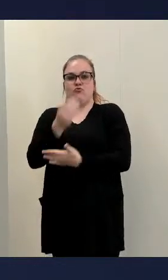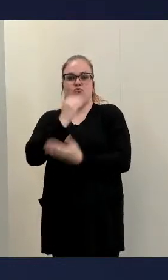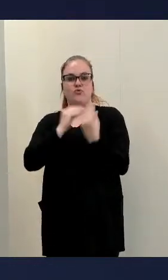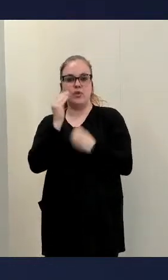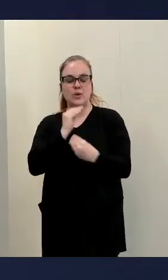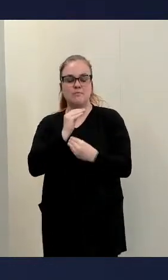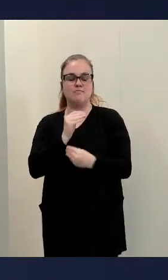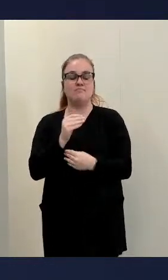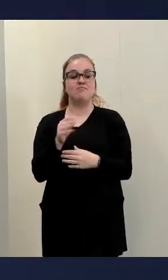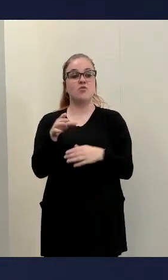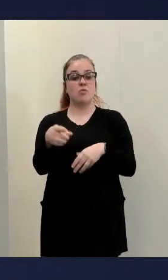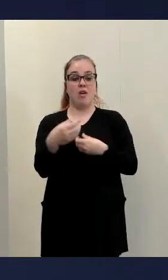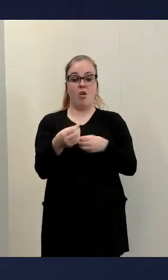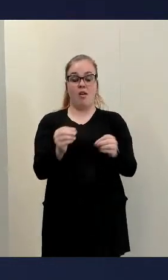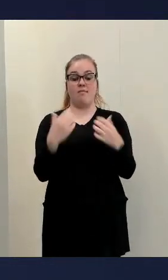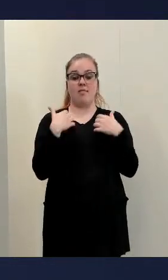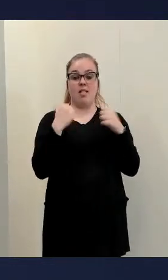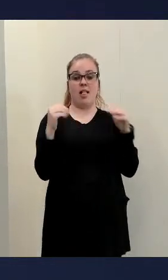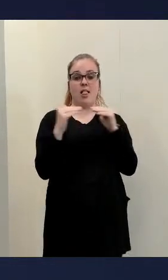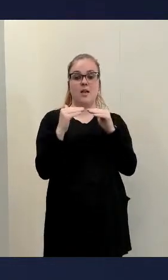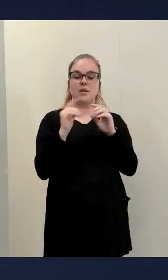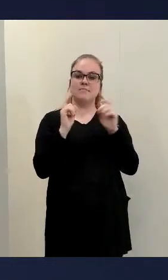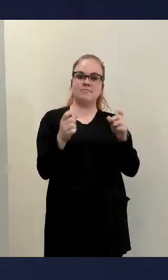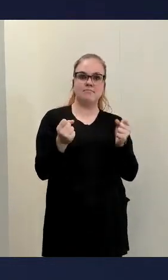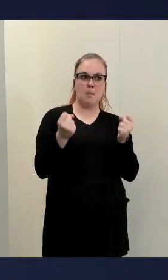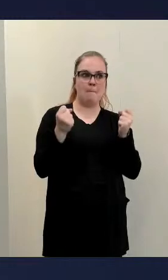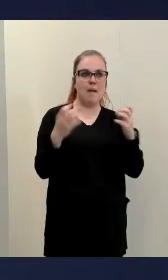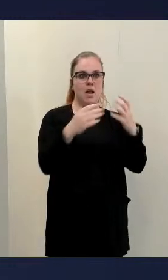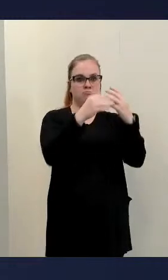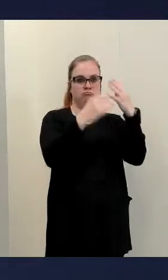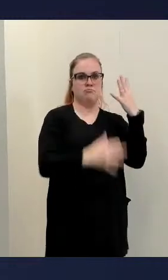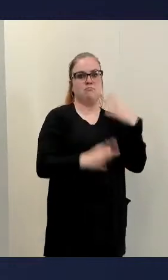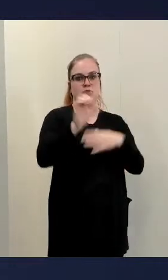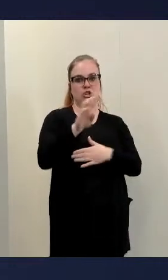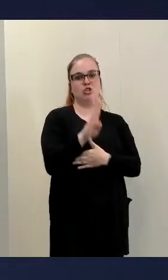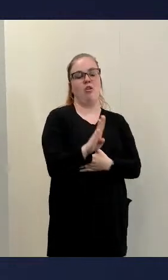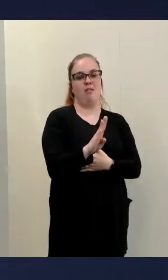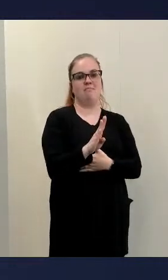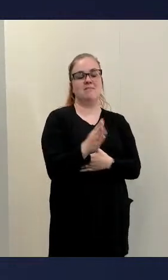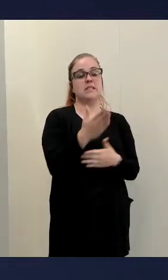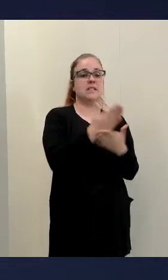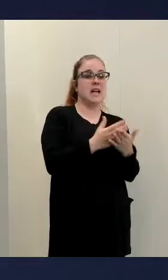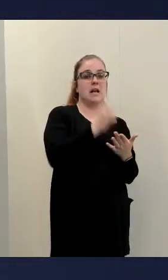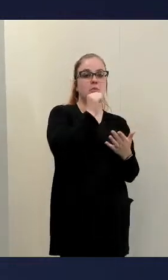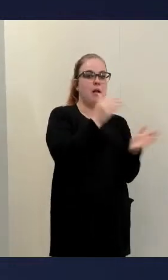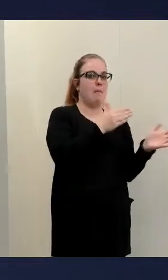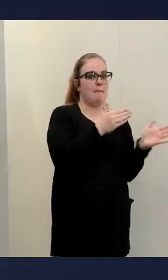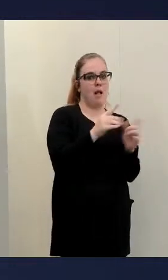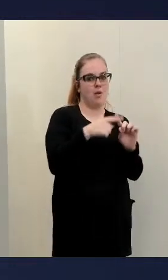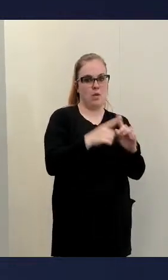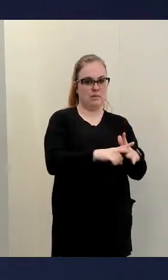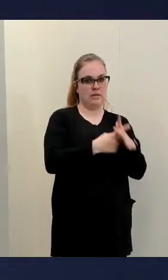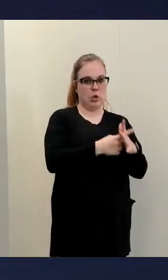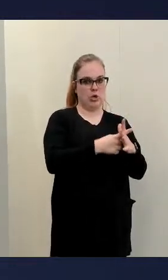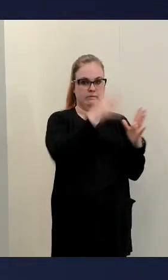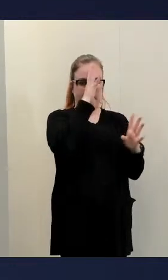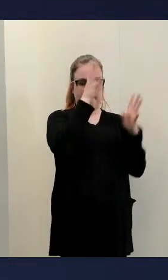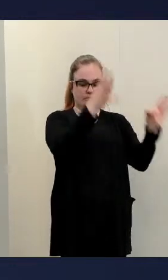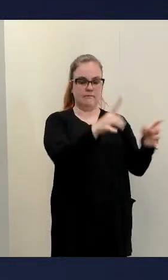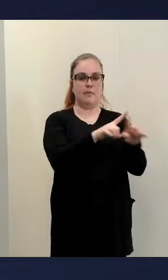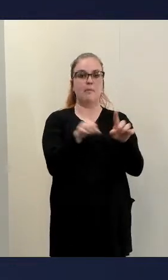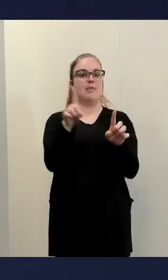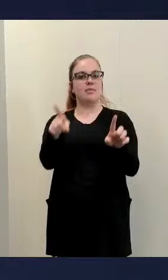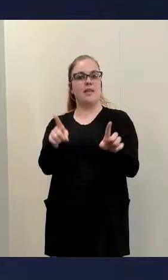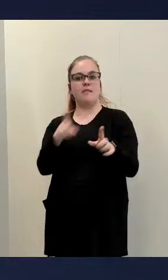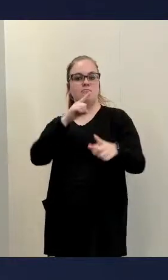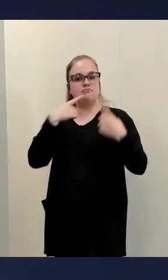the Office of Health Equity was given a lot of tasks, some of them that we hadn't anticipated when we started the idea, but they've delivered